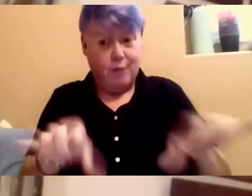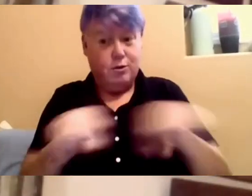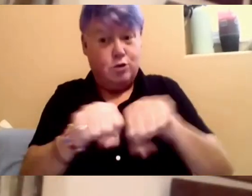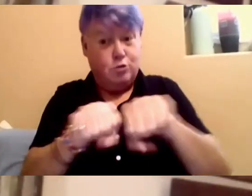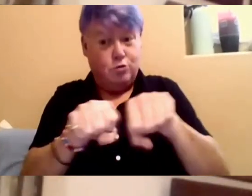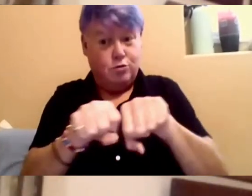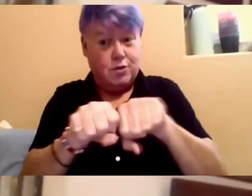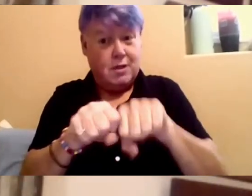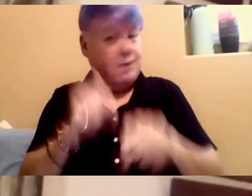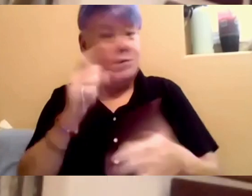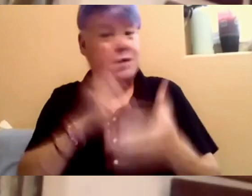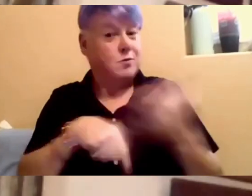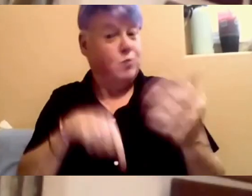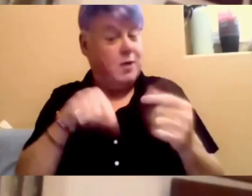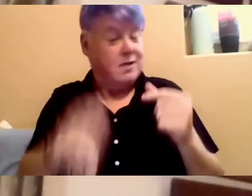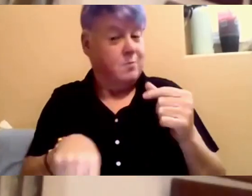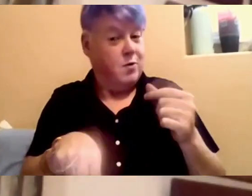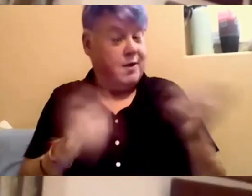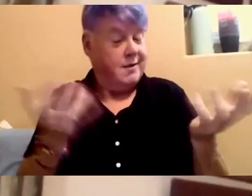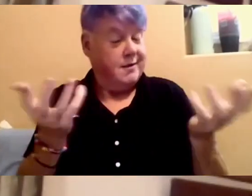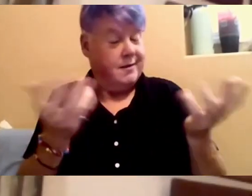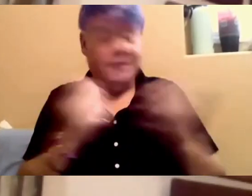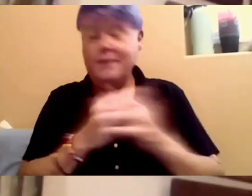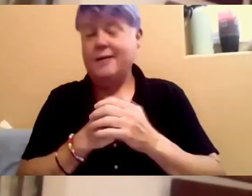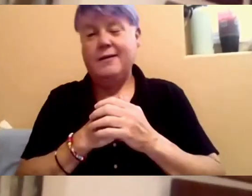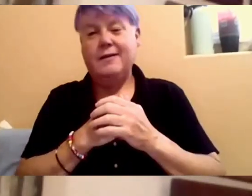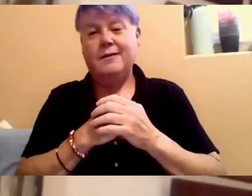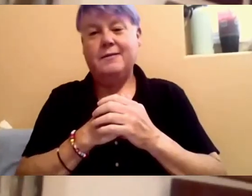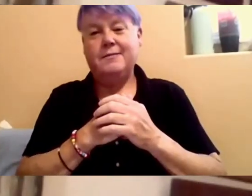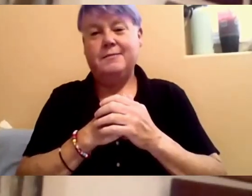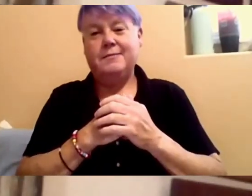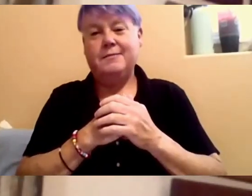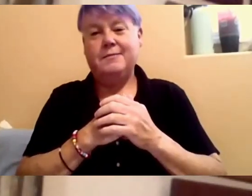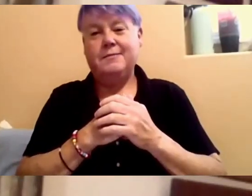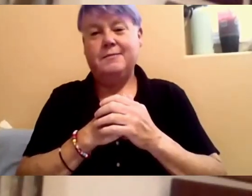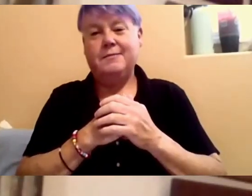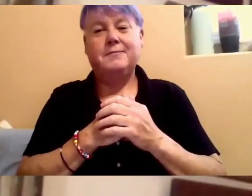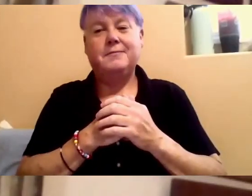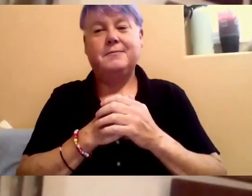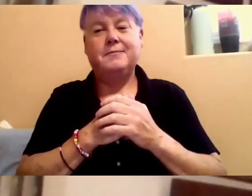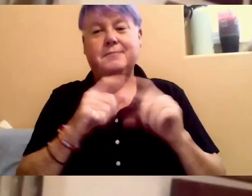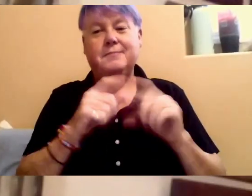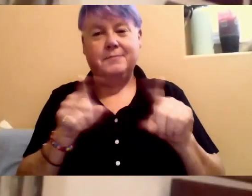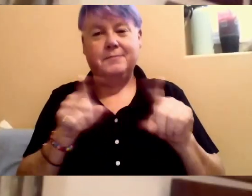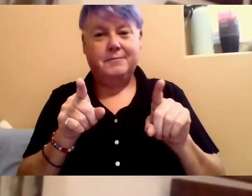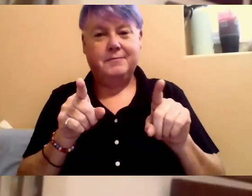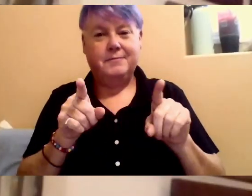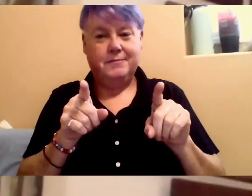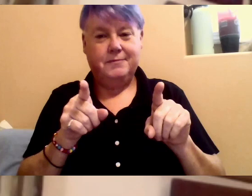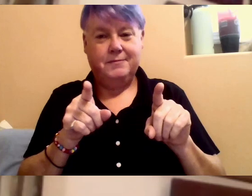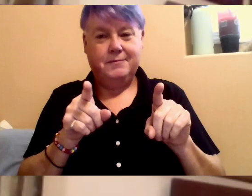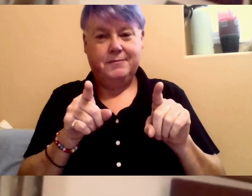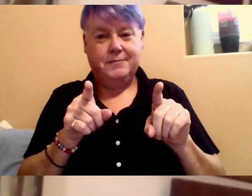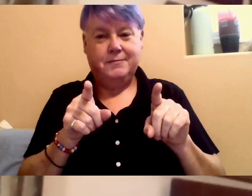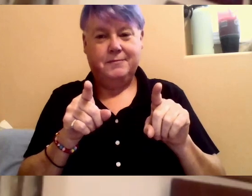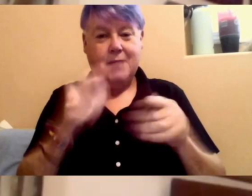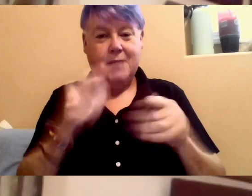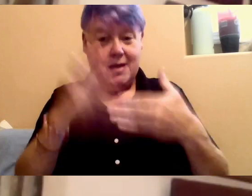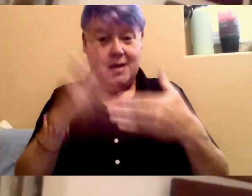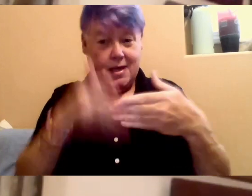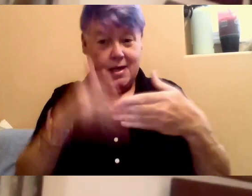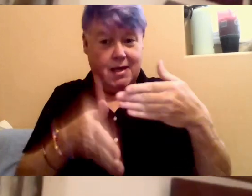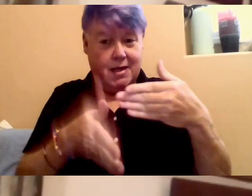says. In fact, my brothers did not do it barefoot, I'm glad to say. But by the end